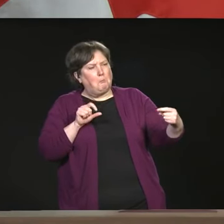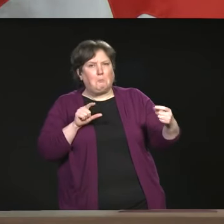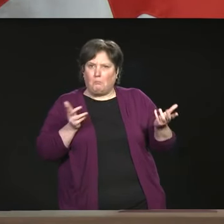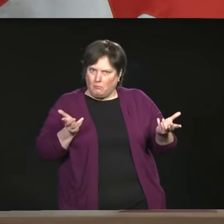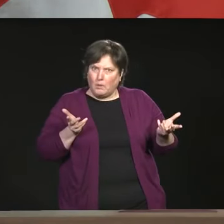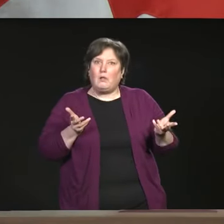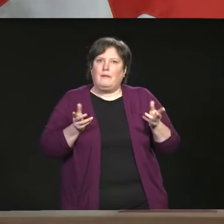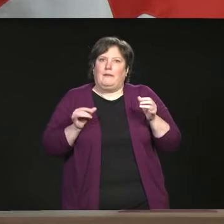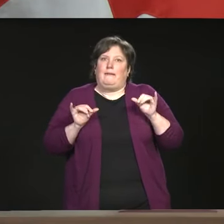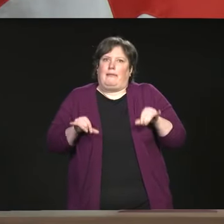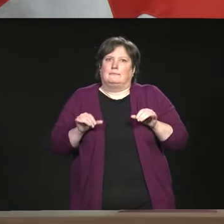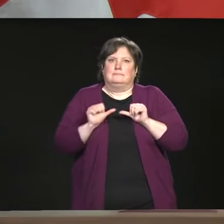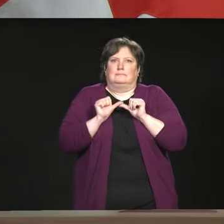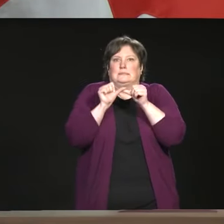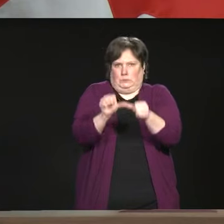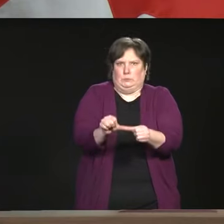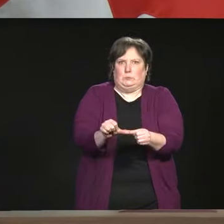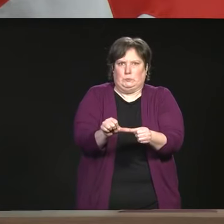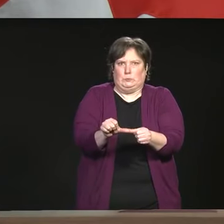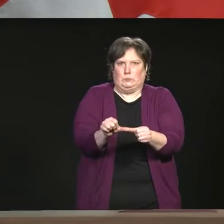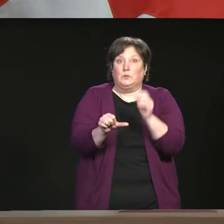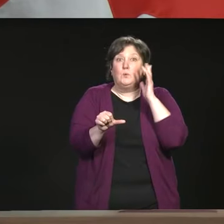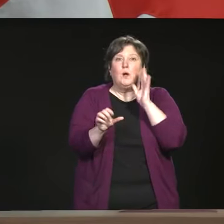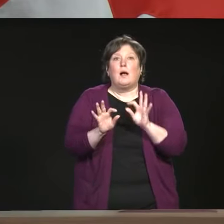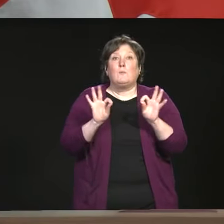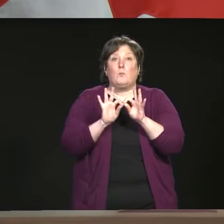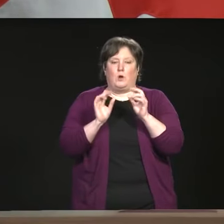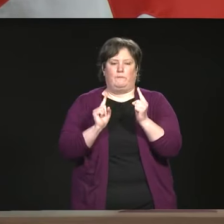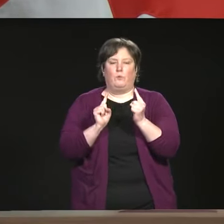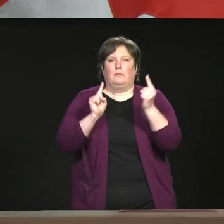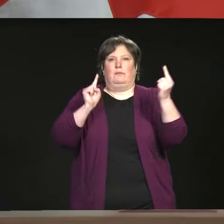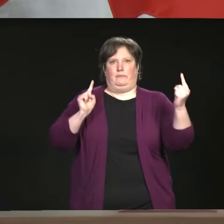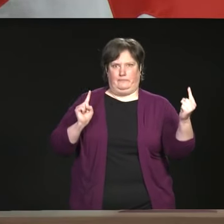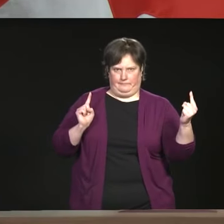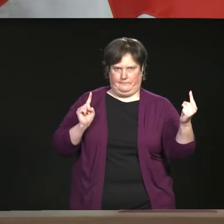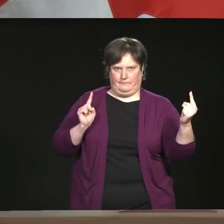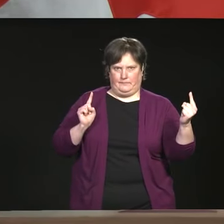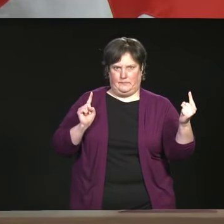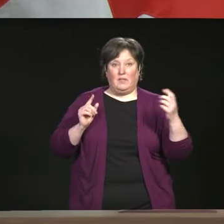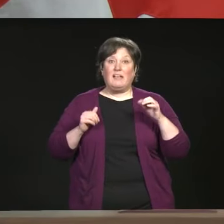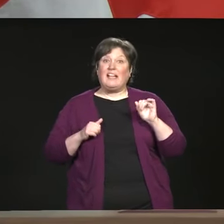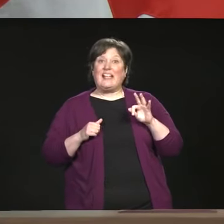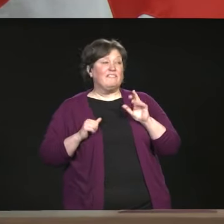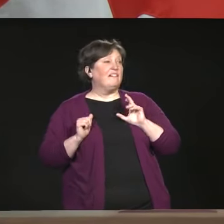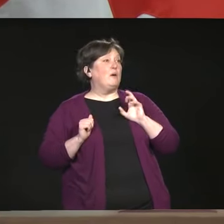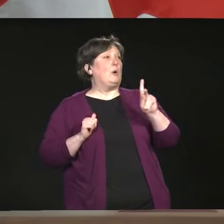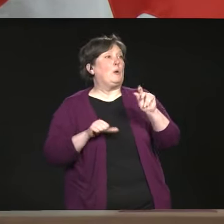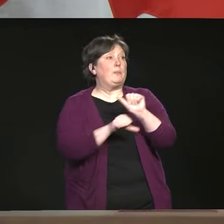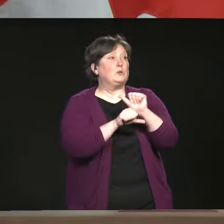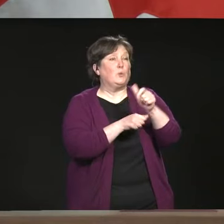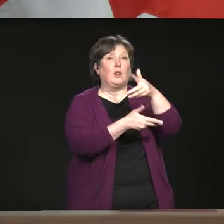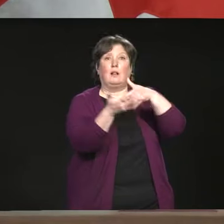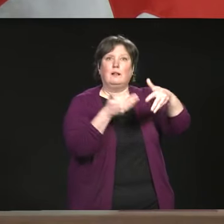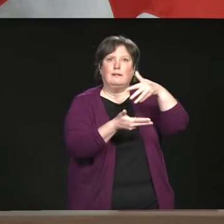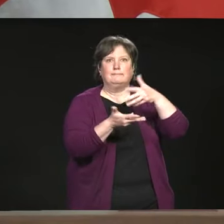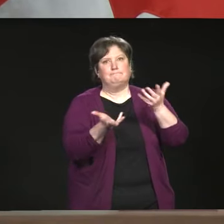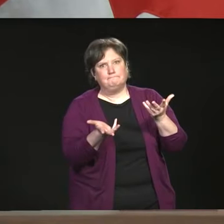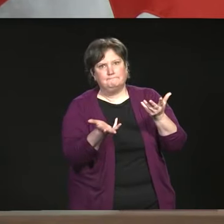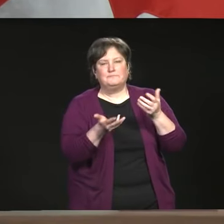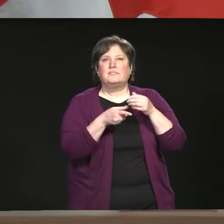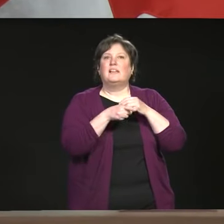of physical distancing to be sure that we can flatten the curve, or in the term that Dr. New and Dr. Tam have been